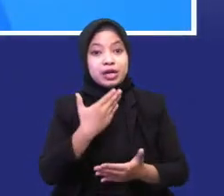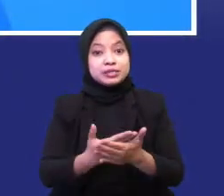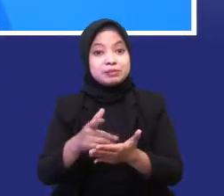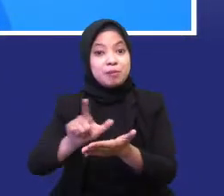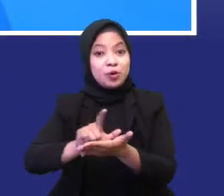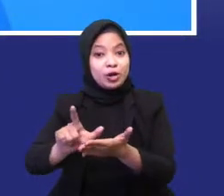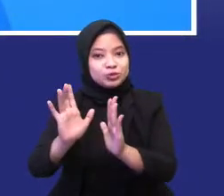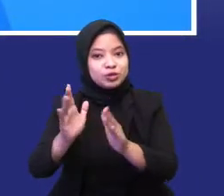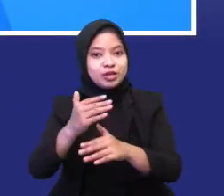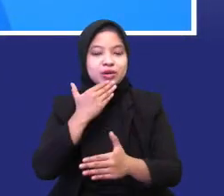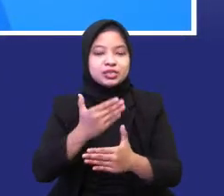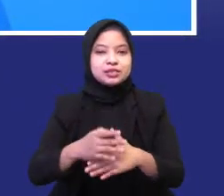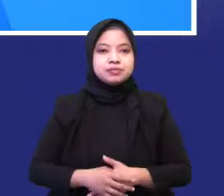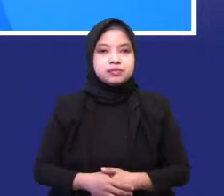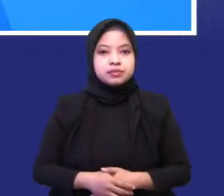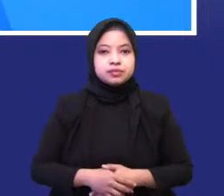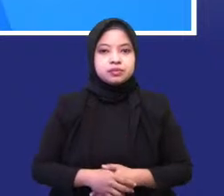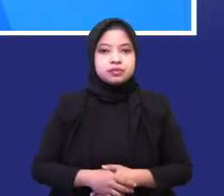very much.